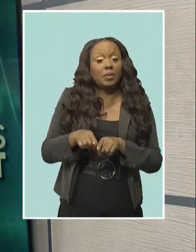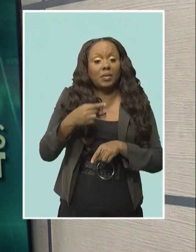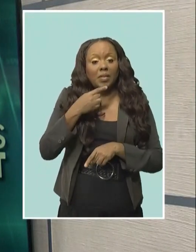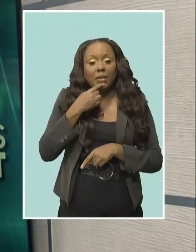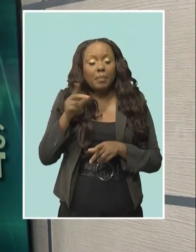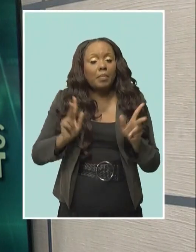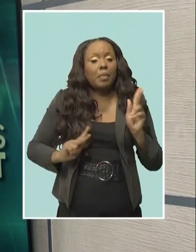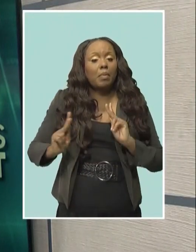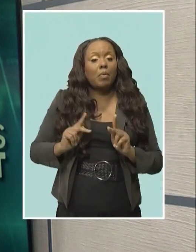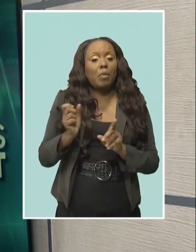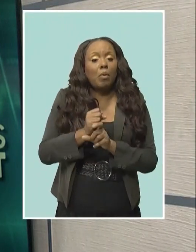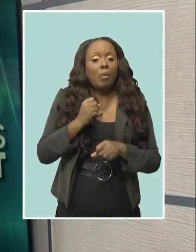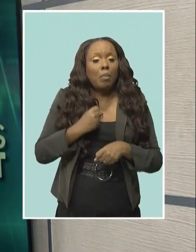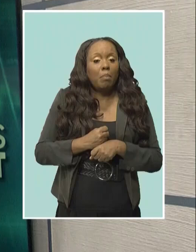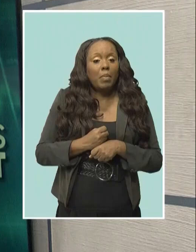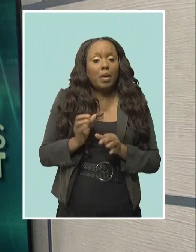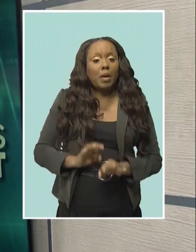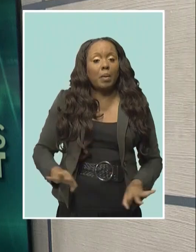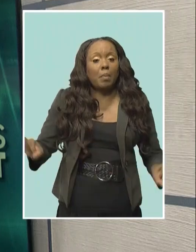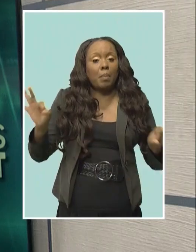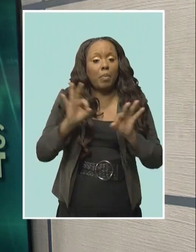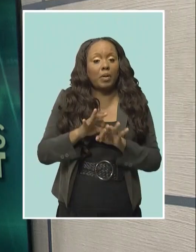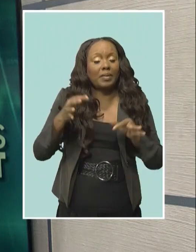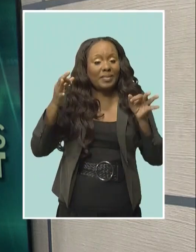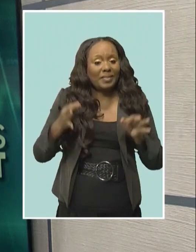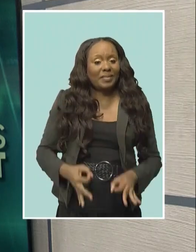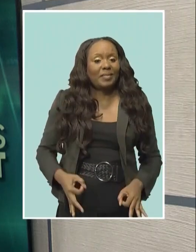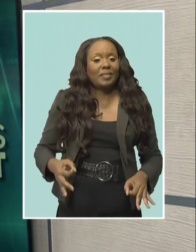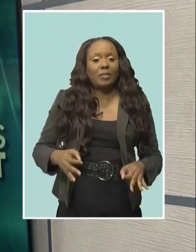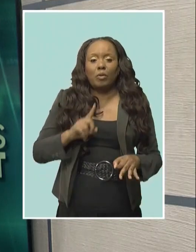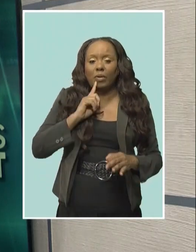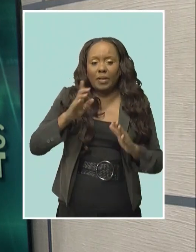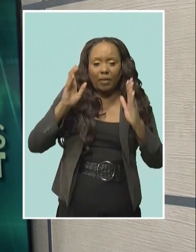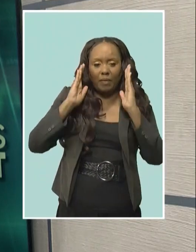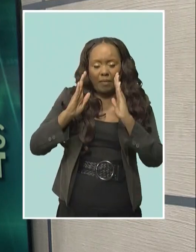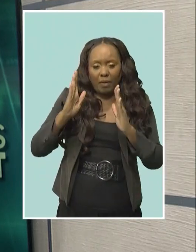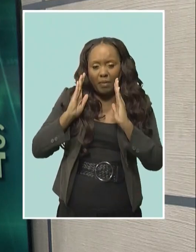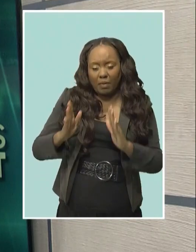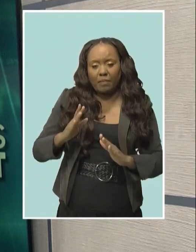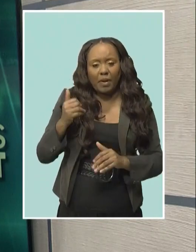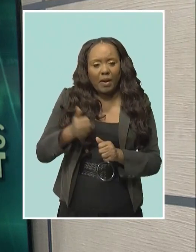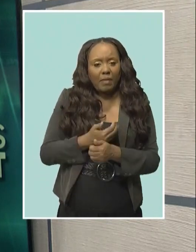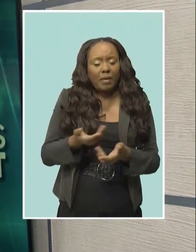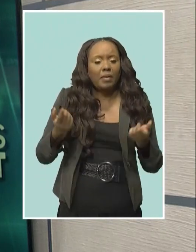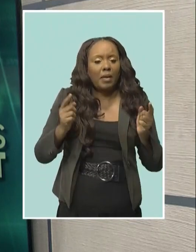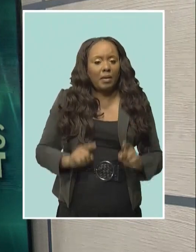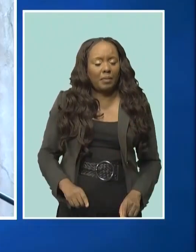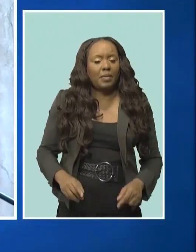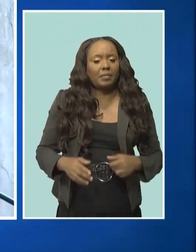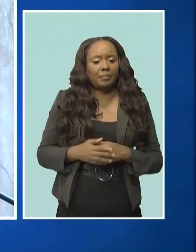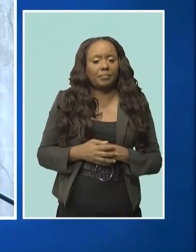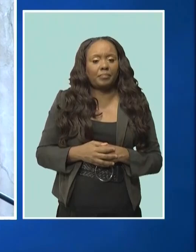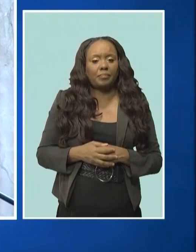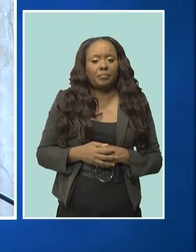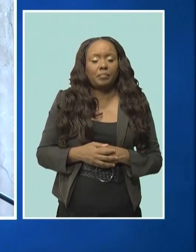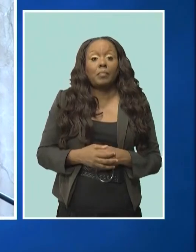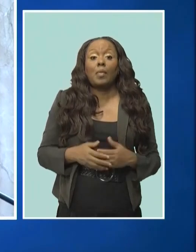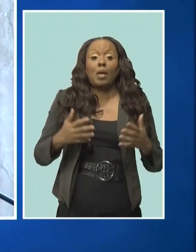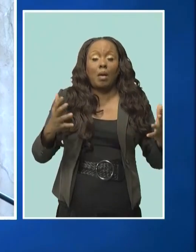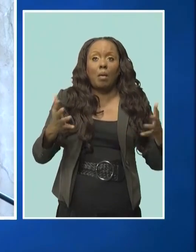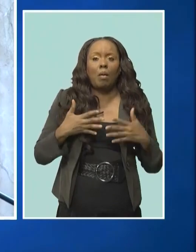decision makers of the industry to pay due attention to the fundamentals of the sector. Ensuring that we have adequate